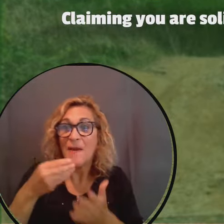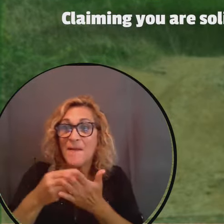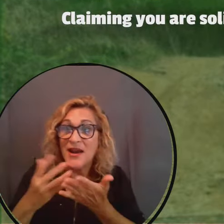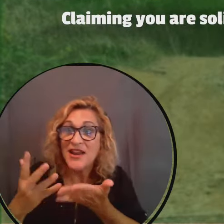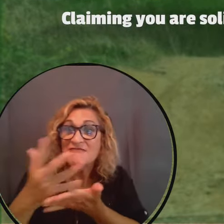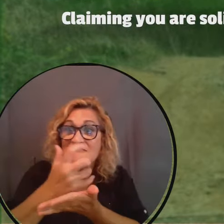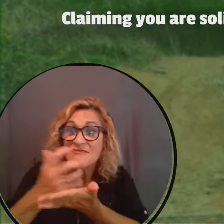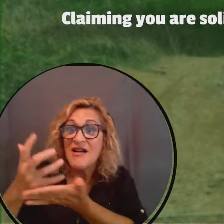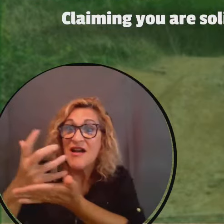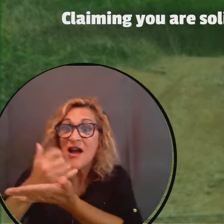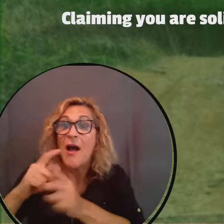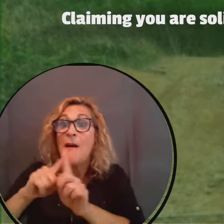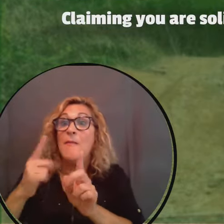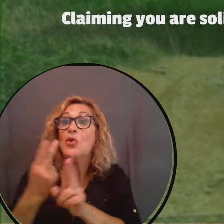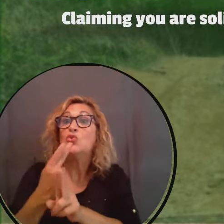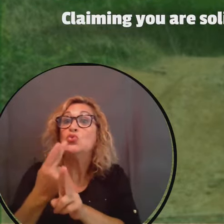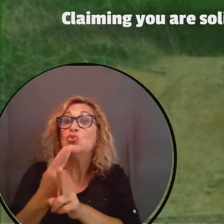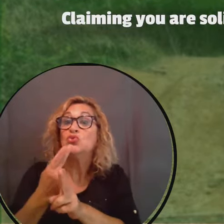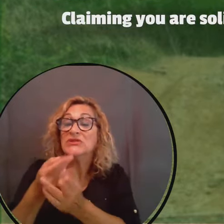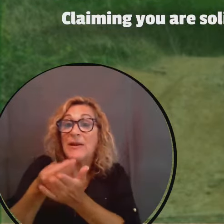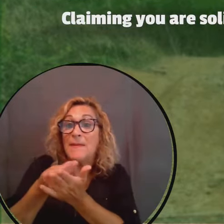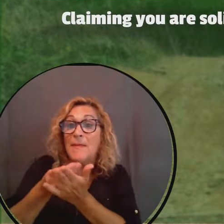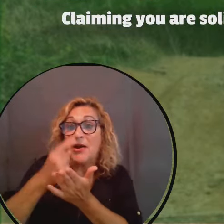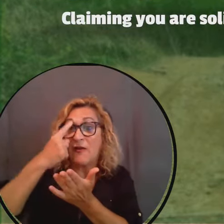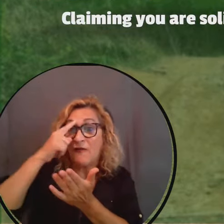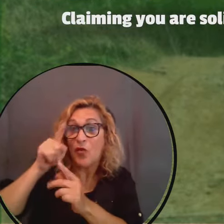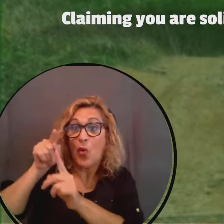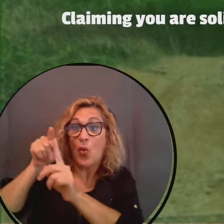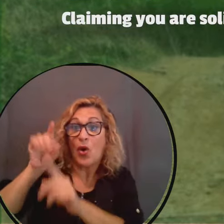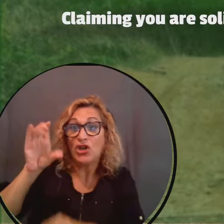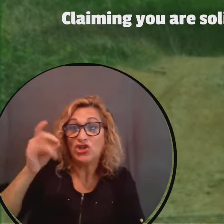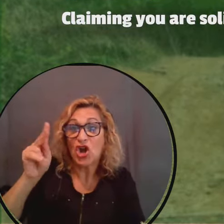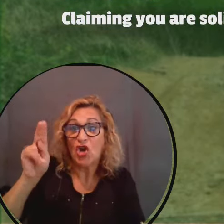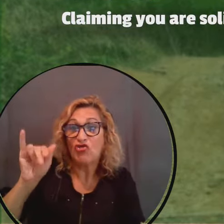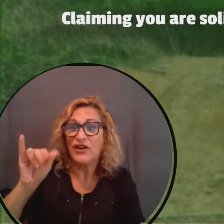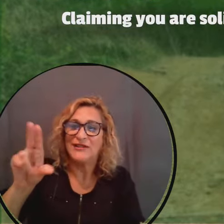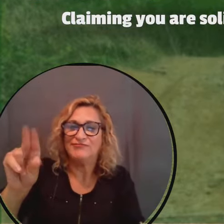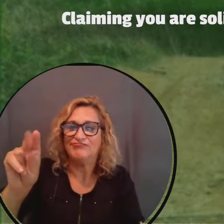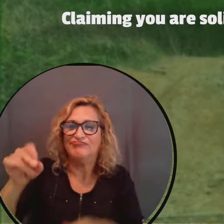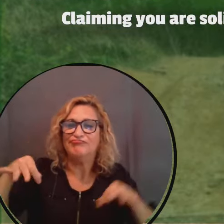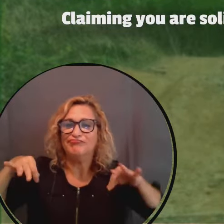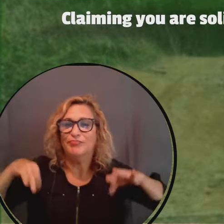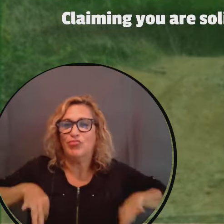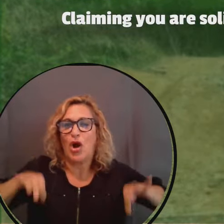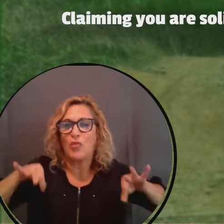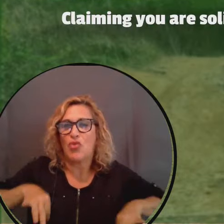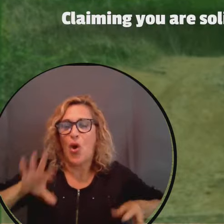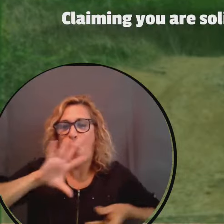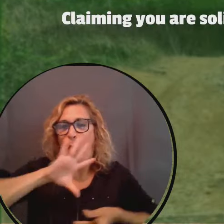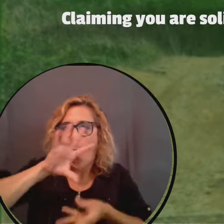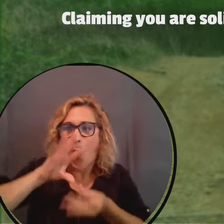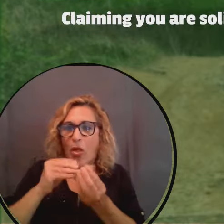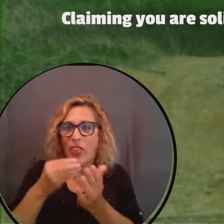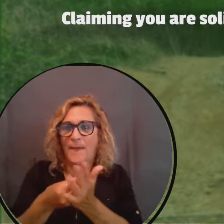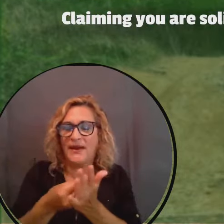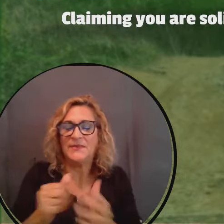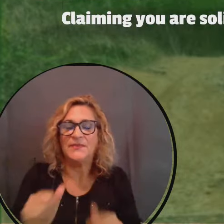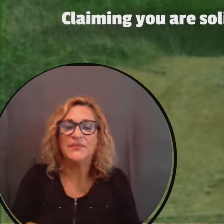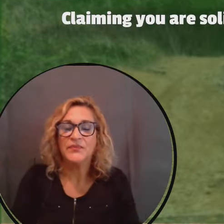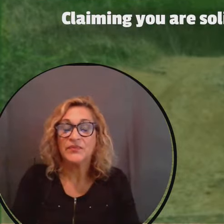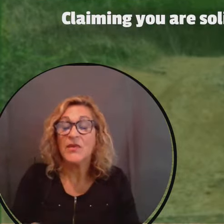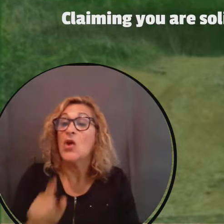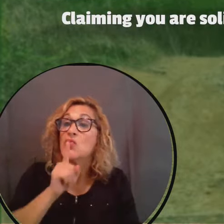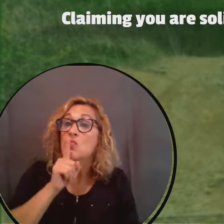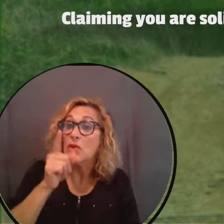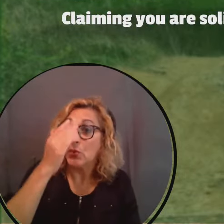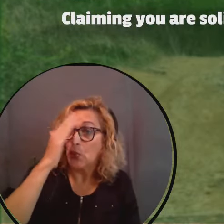sort of the quintessential charity fraud case. In Georgia, there's very few cases on this, and I think that's interesting because we